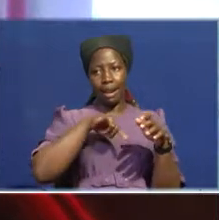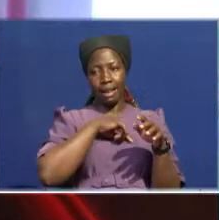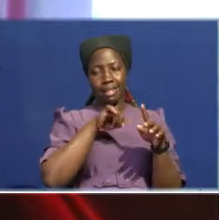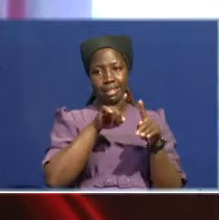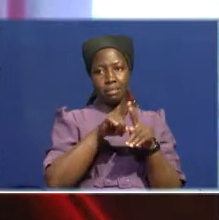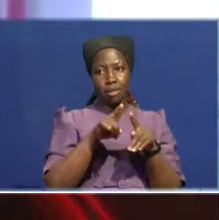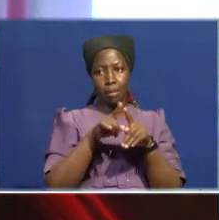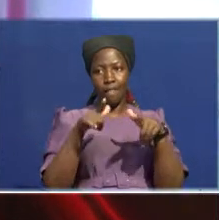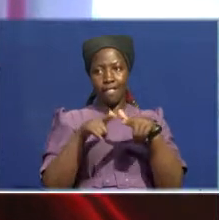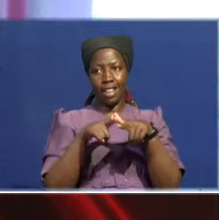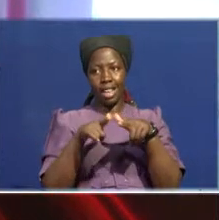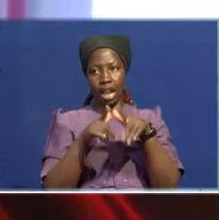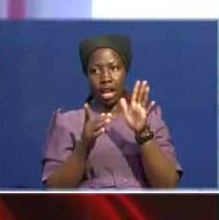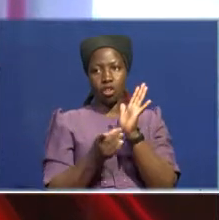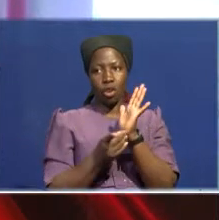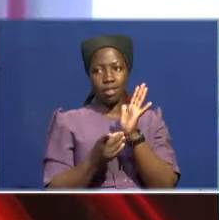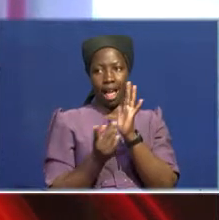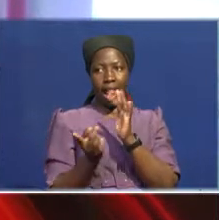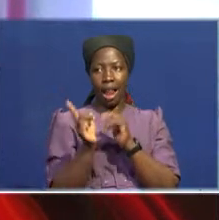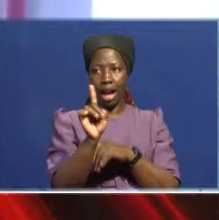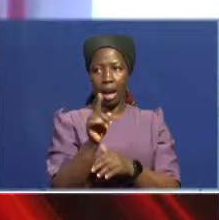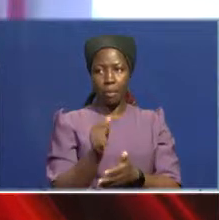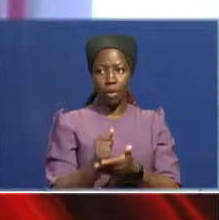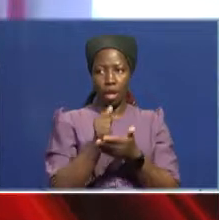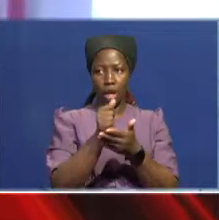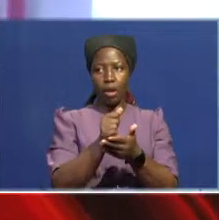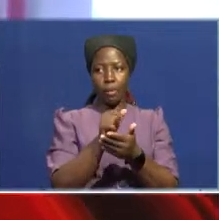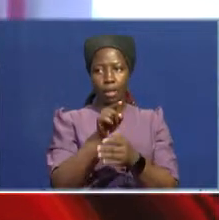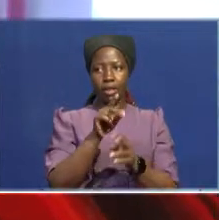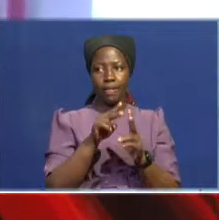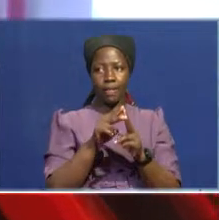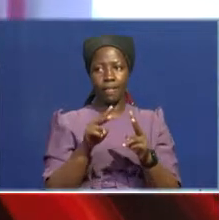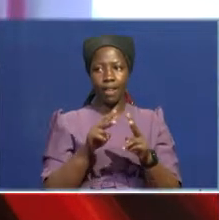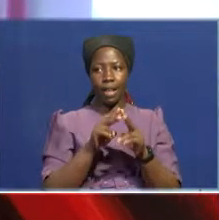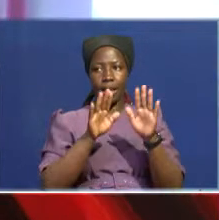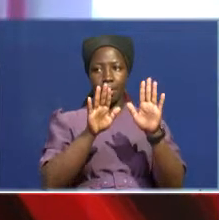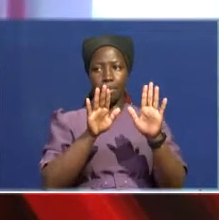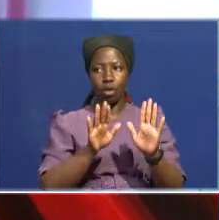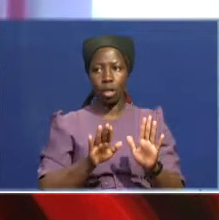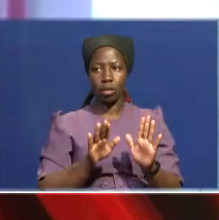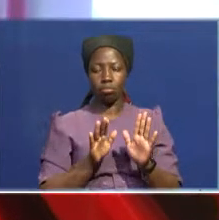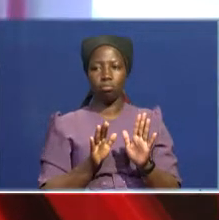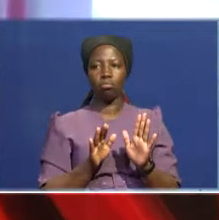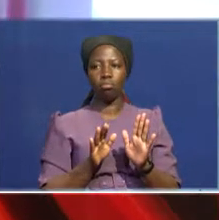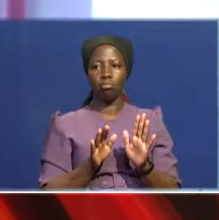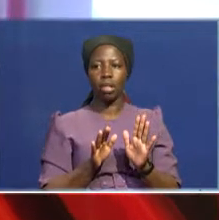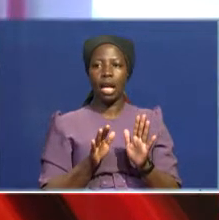gynecologists have also come on board for this very, very important collaboration. As I said, that